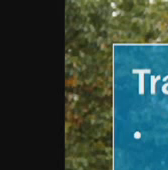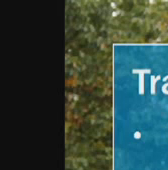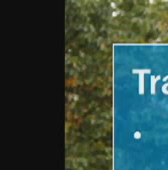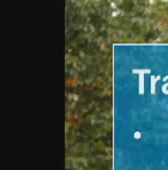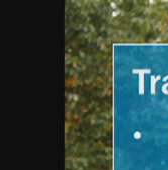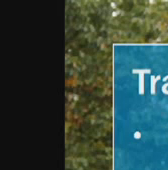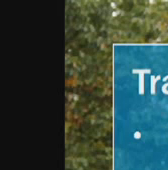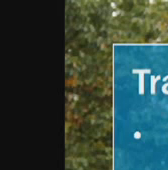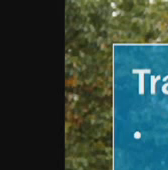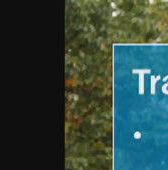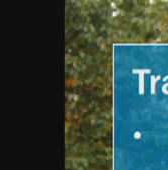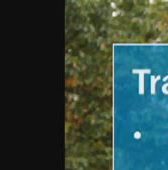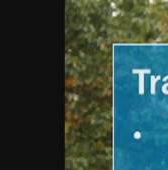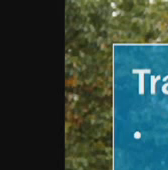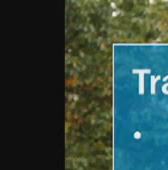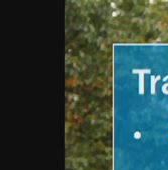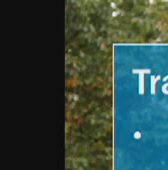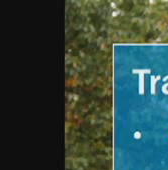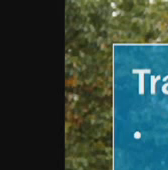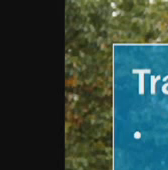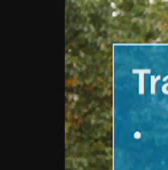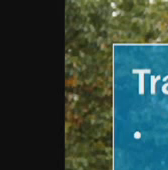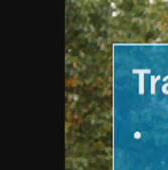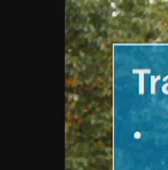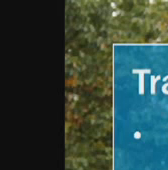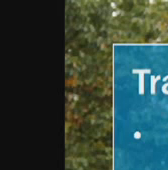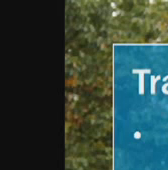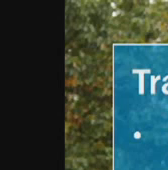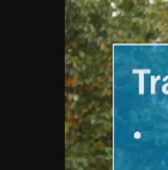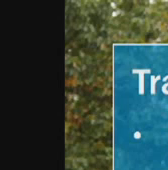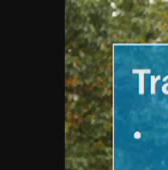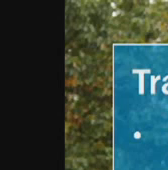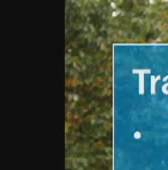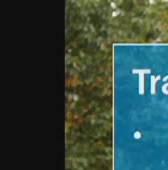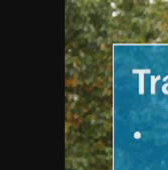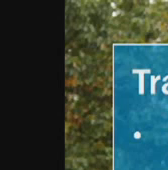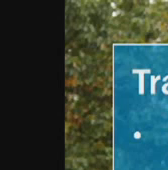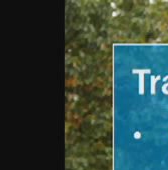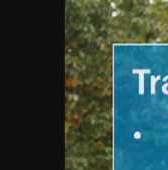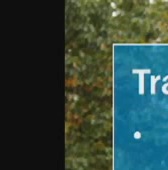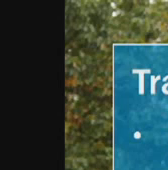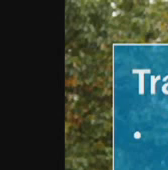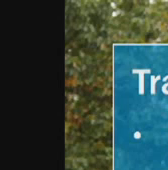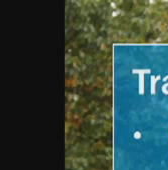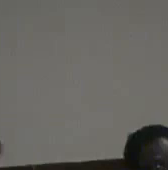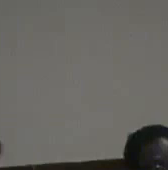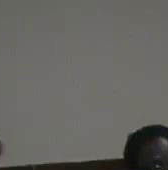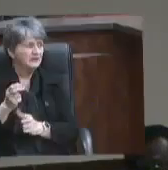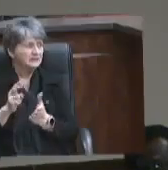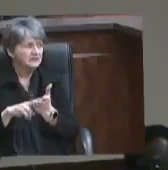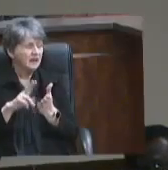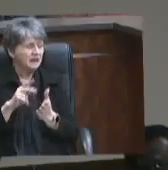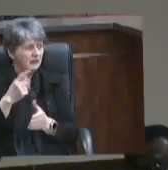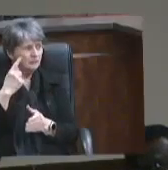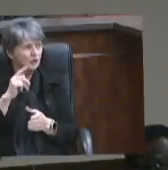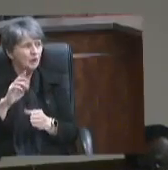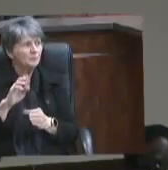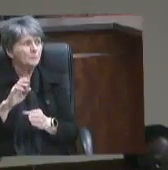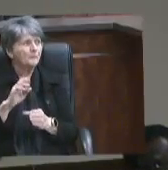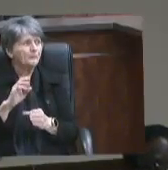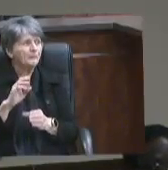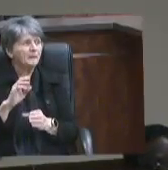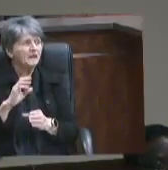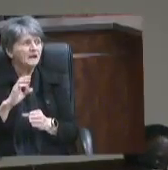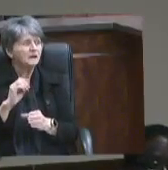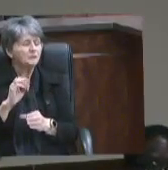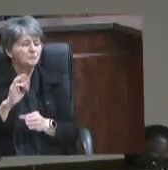any member of the public from Laurel or Prince George's County, for example, would be able to sign up for commuter connections if they're looking